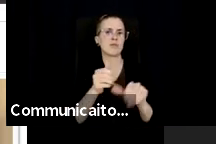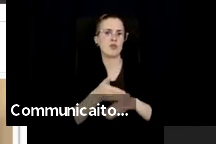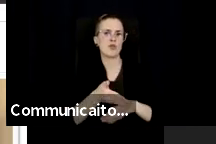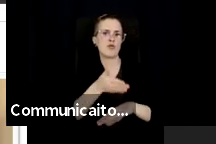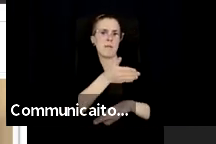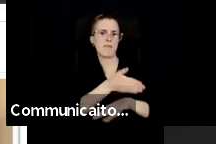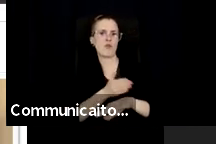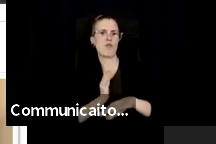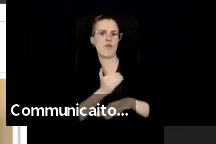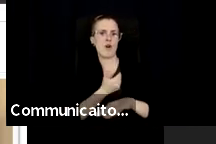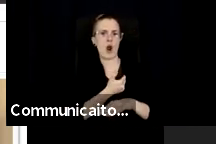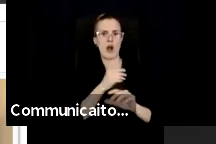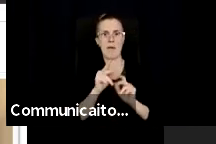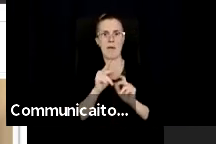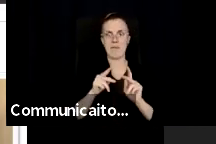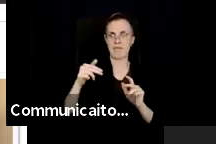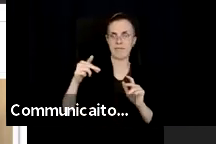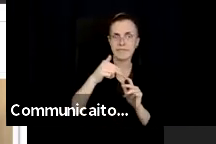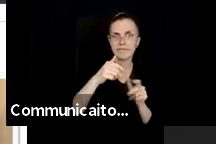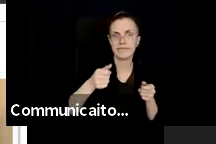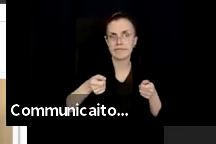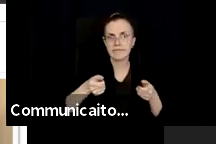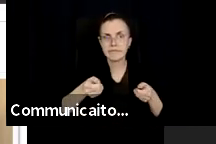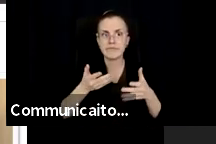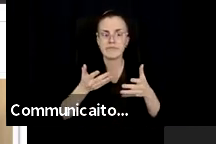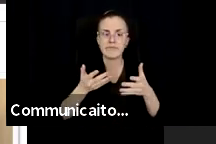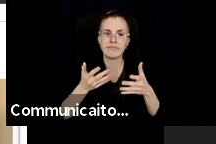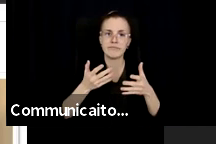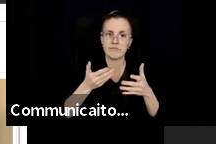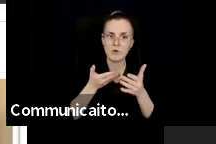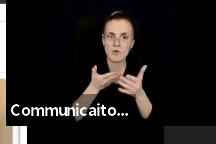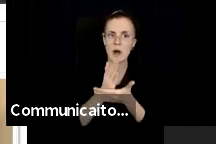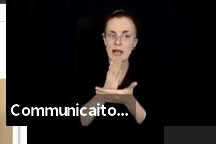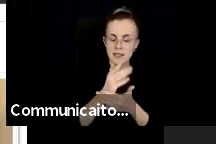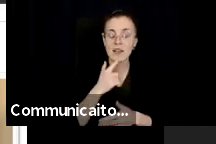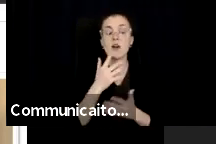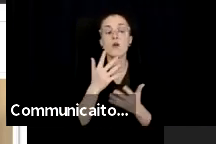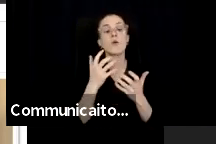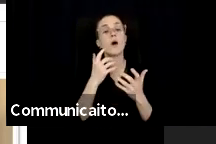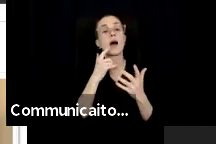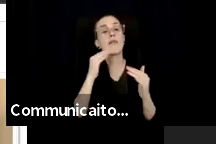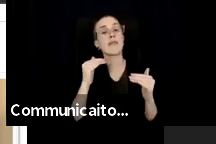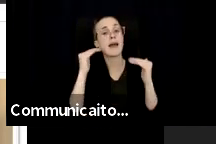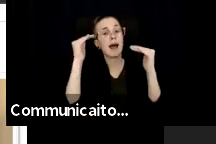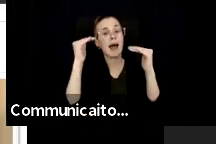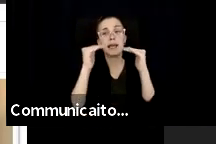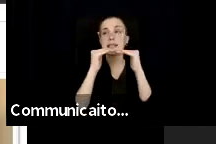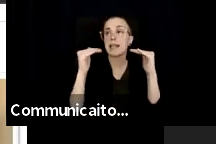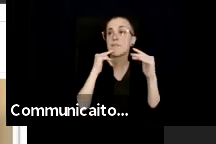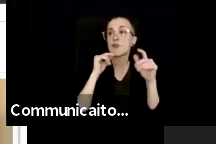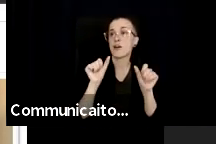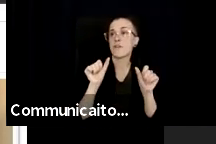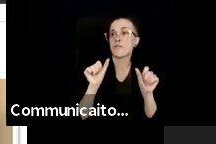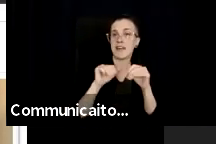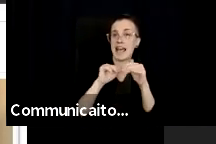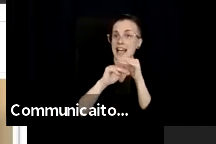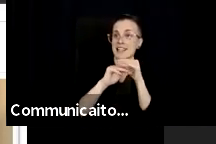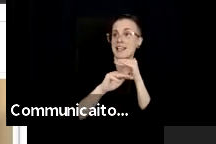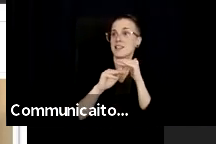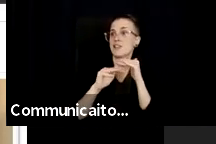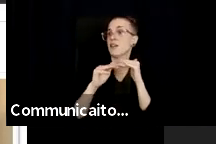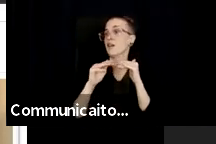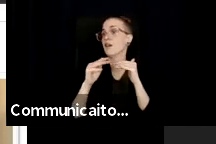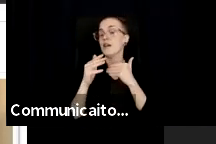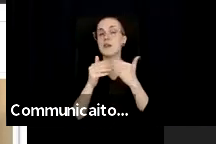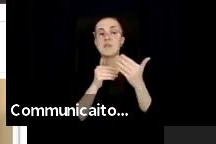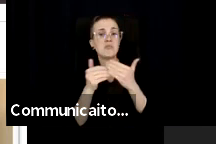way. We want to provide the highest level of access to our residents and our visitors that use wheelchairs or white